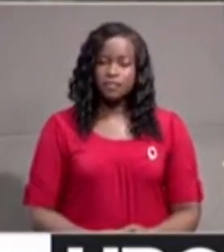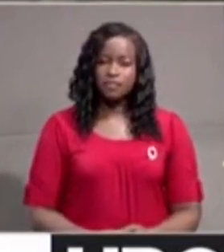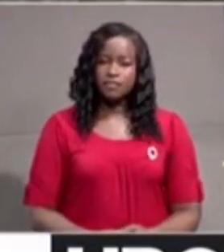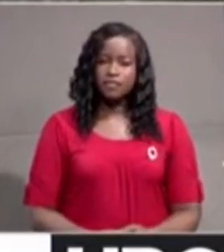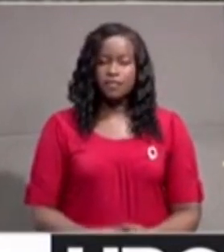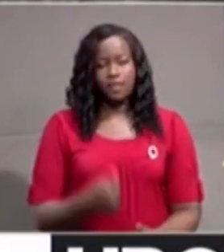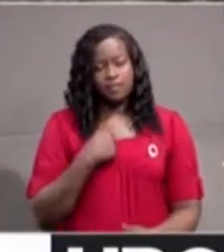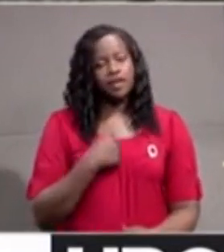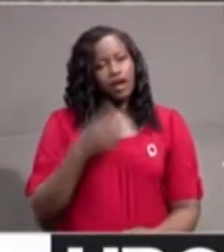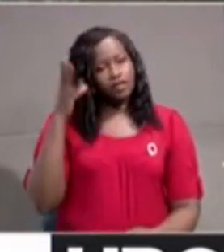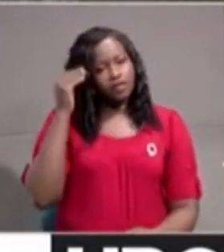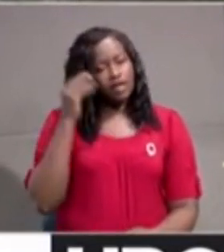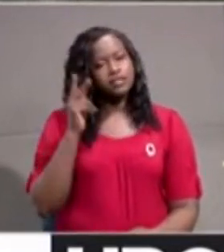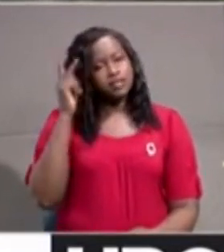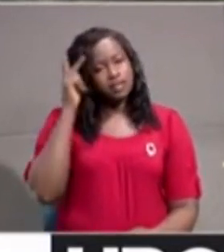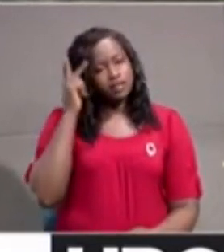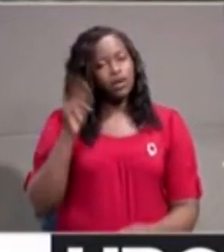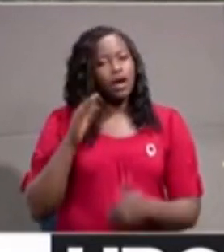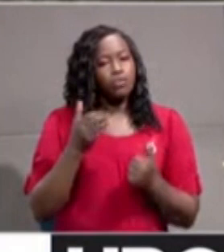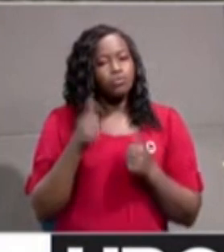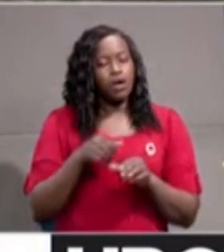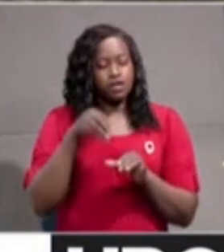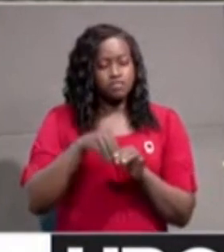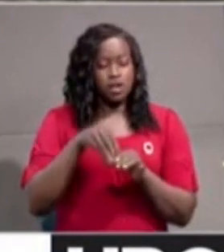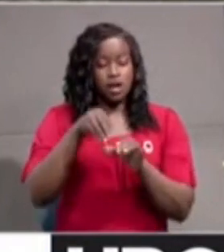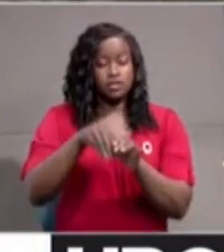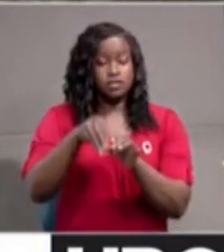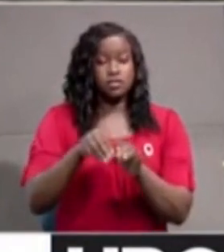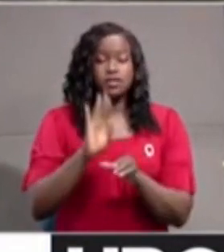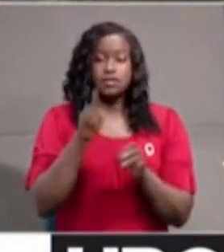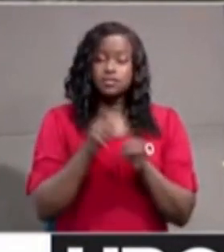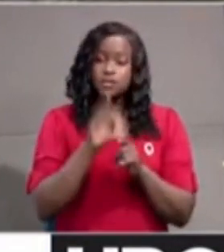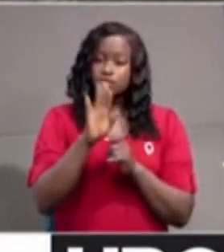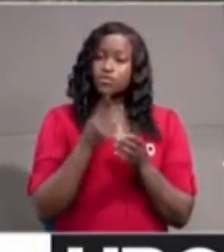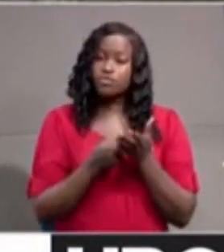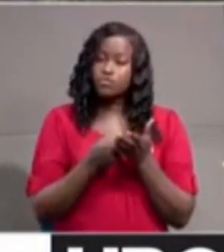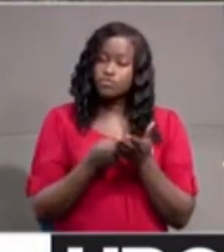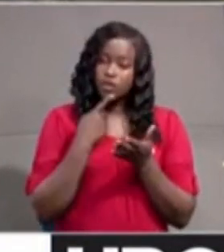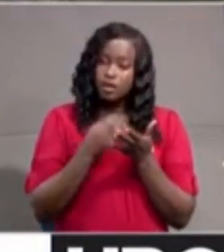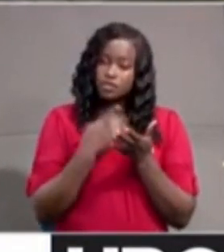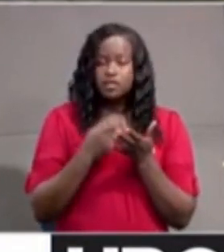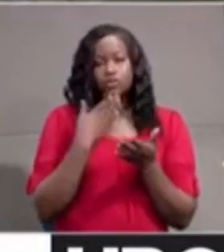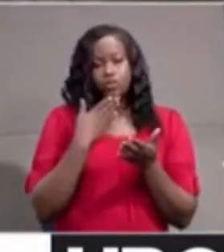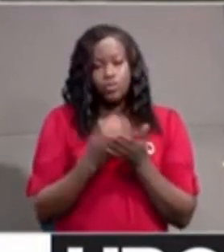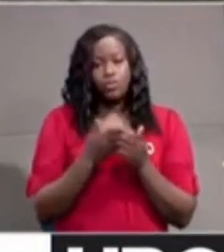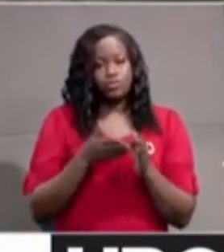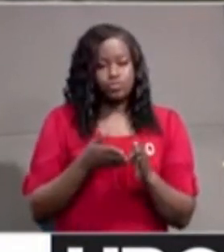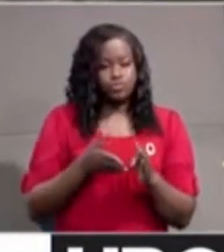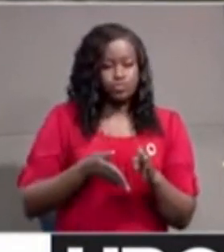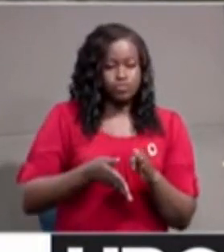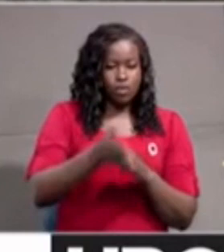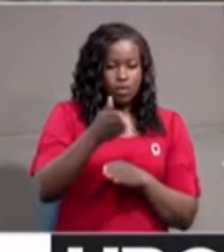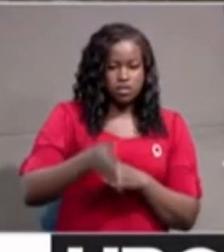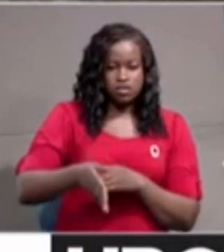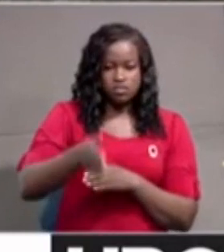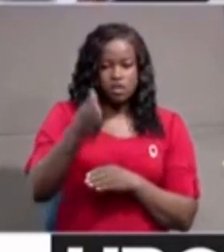trick of how you can plant so that your rice is in good rows, both